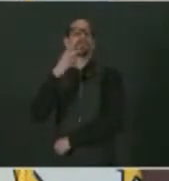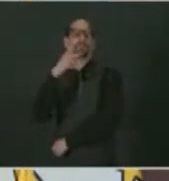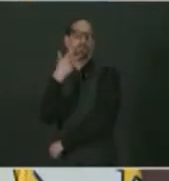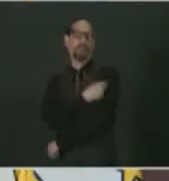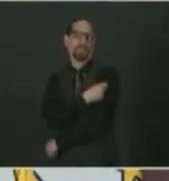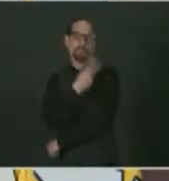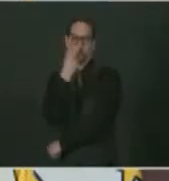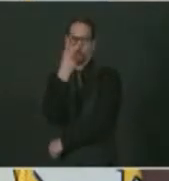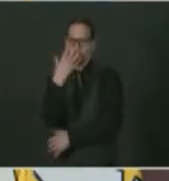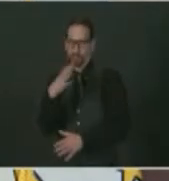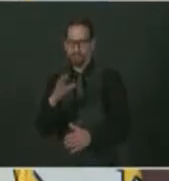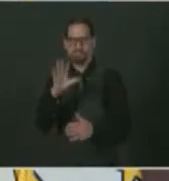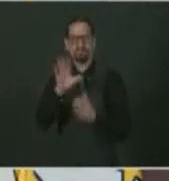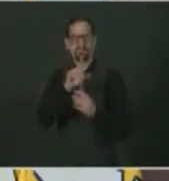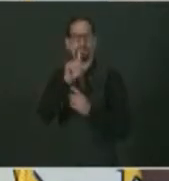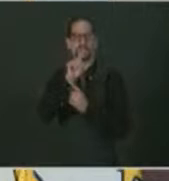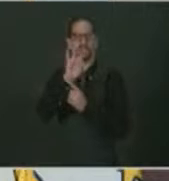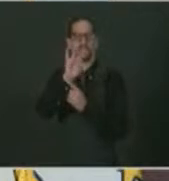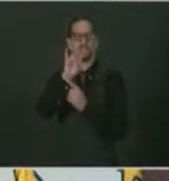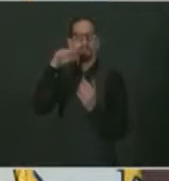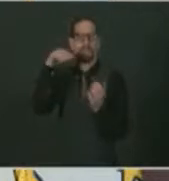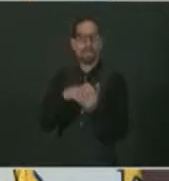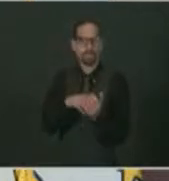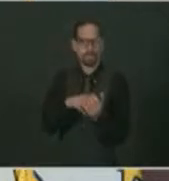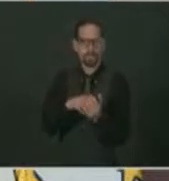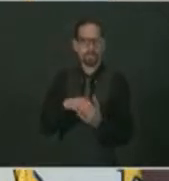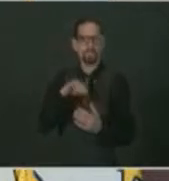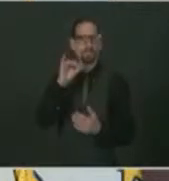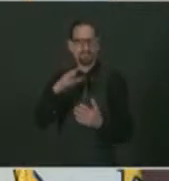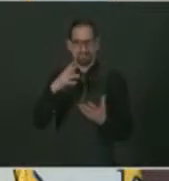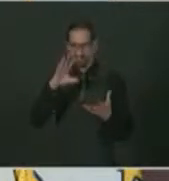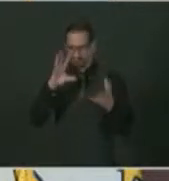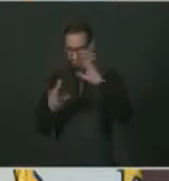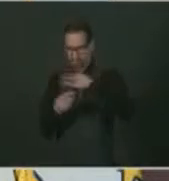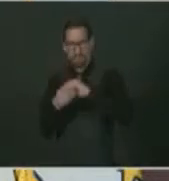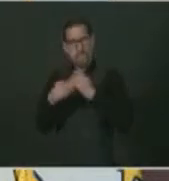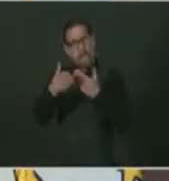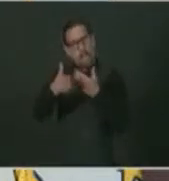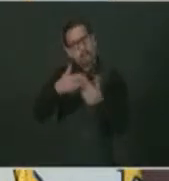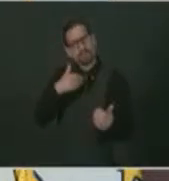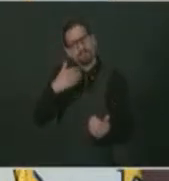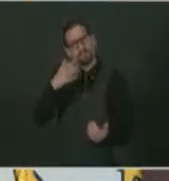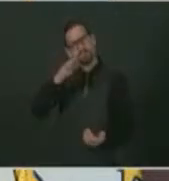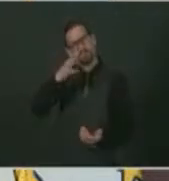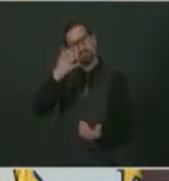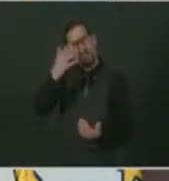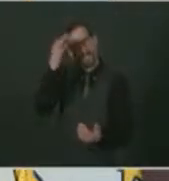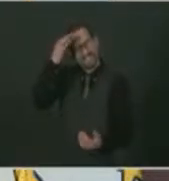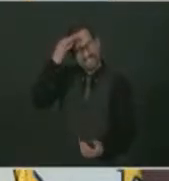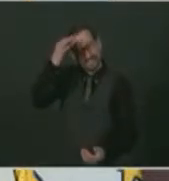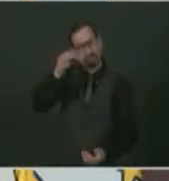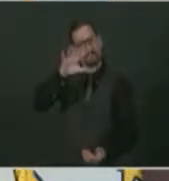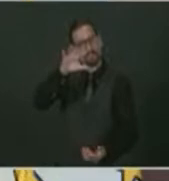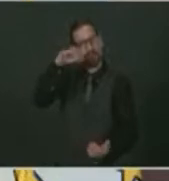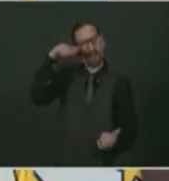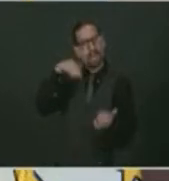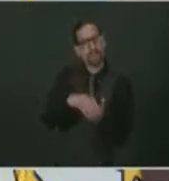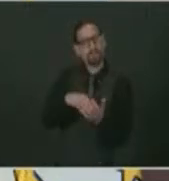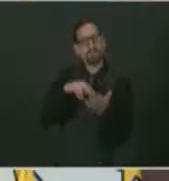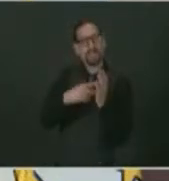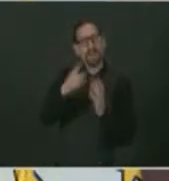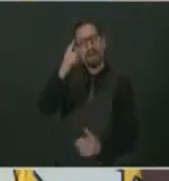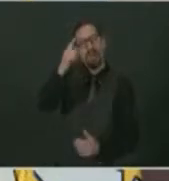doses of vaccine across our state in just these few short months. As you